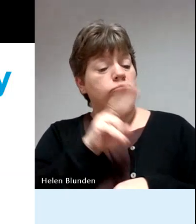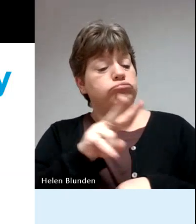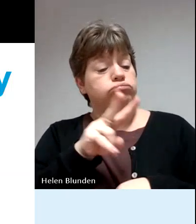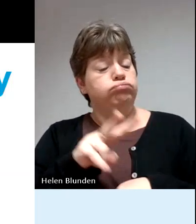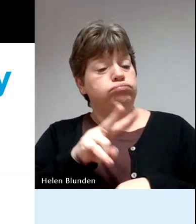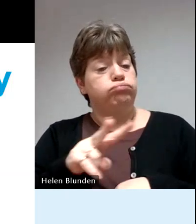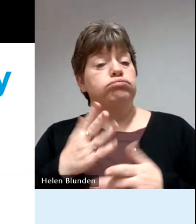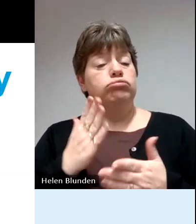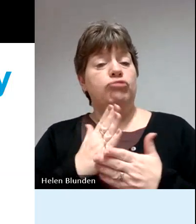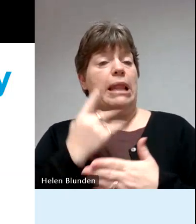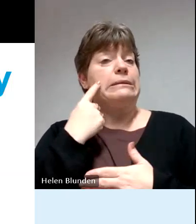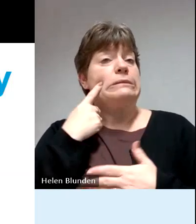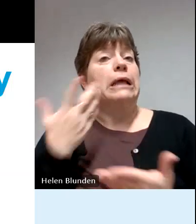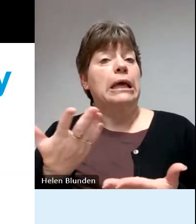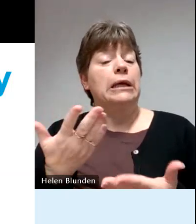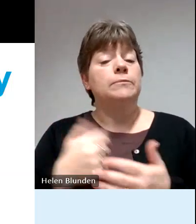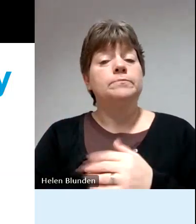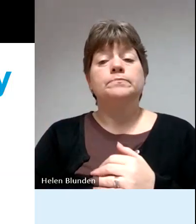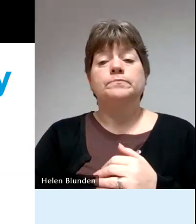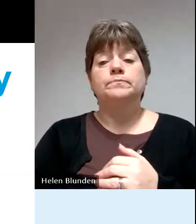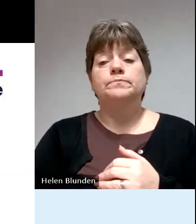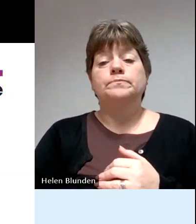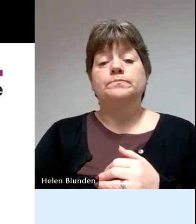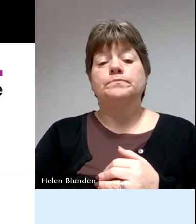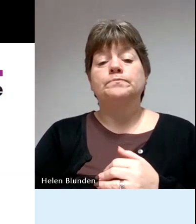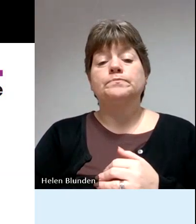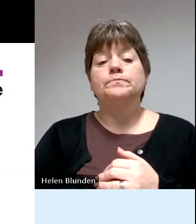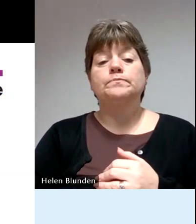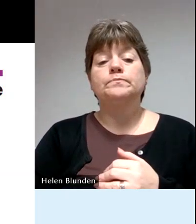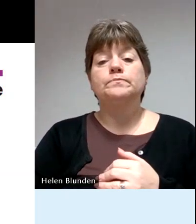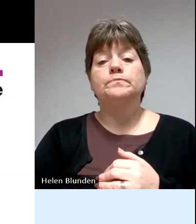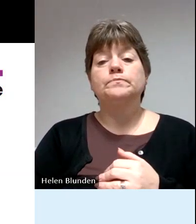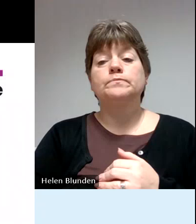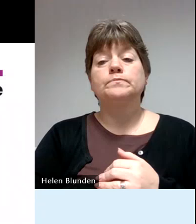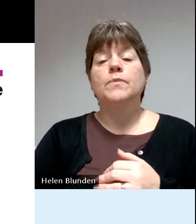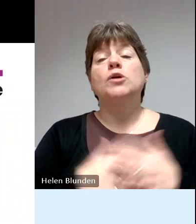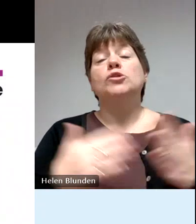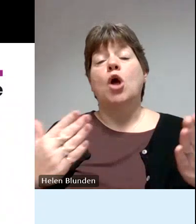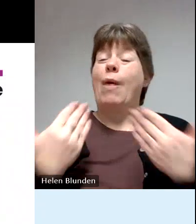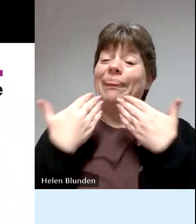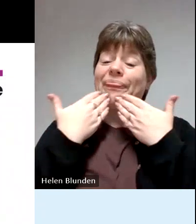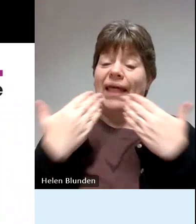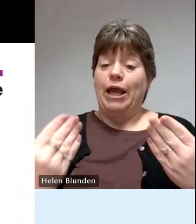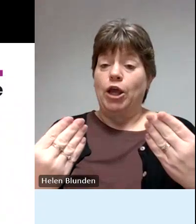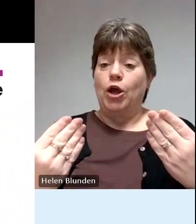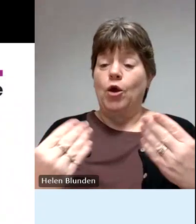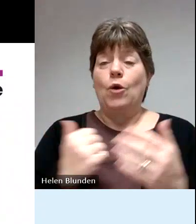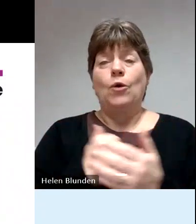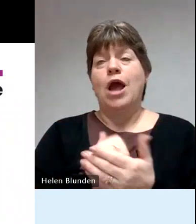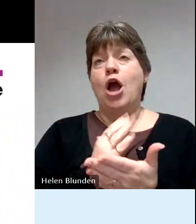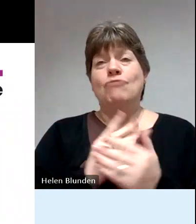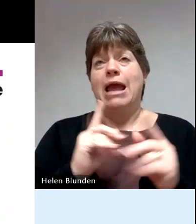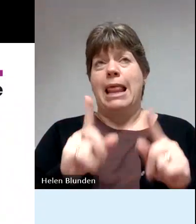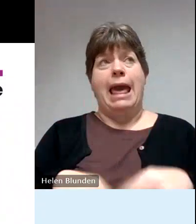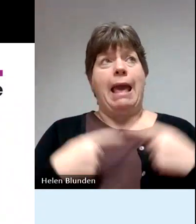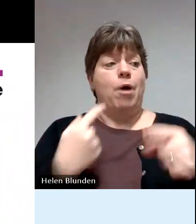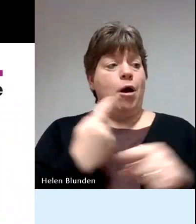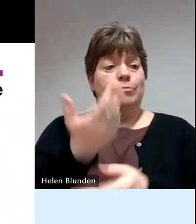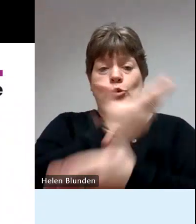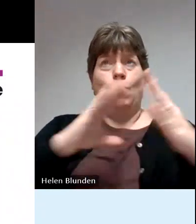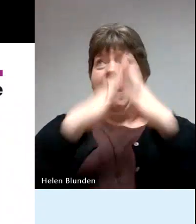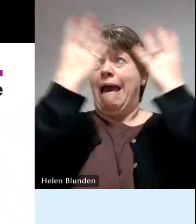clicks when going onto their website. So thank you. It's impossible to discuss everything in